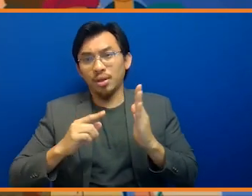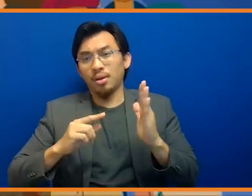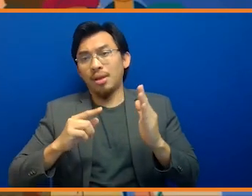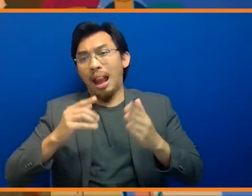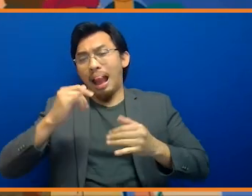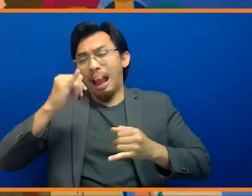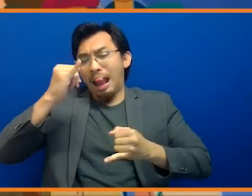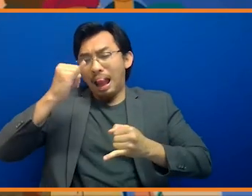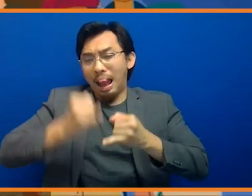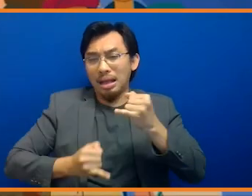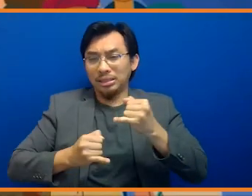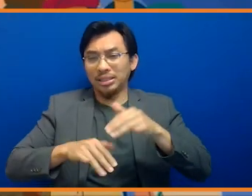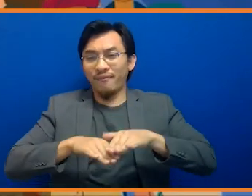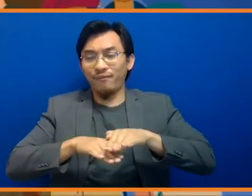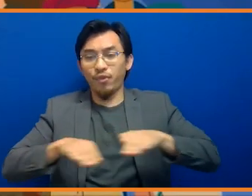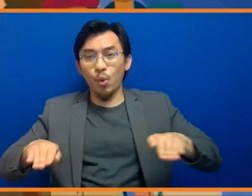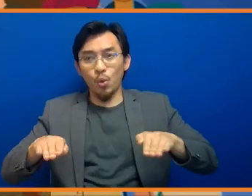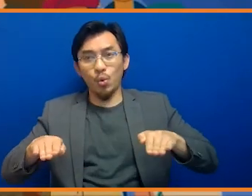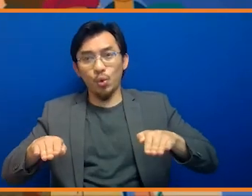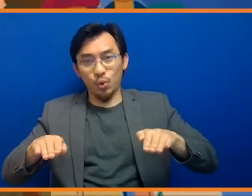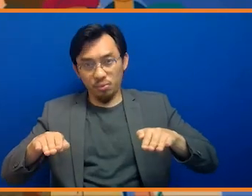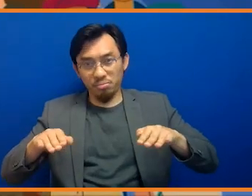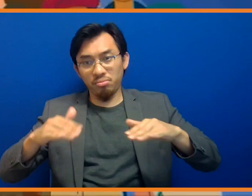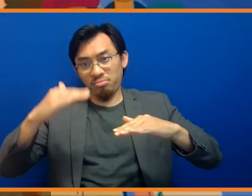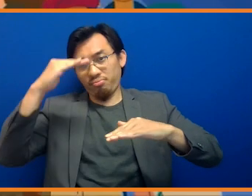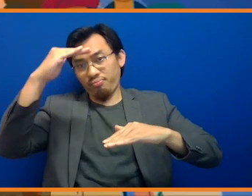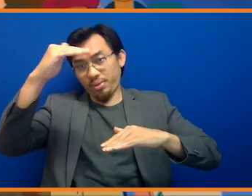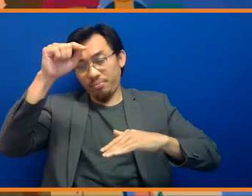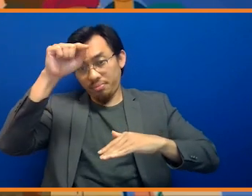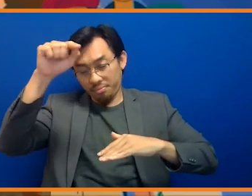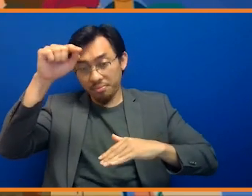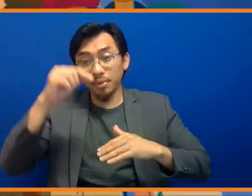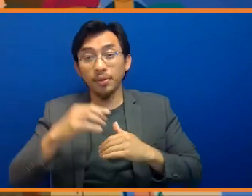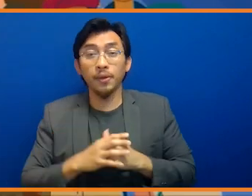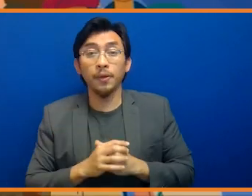in the last floor. Okay,